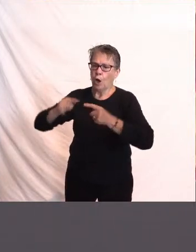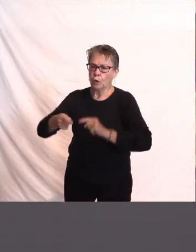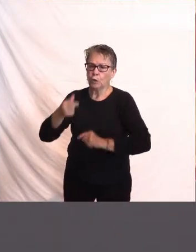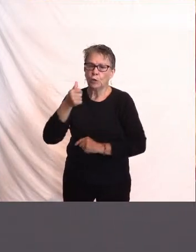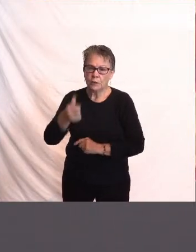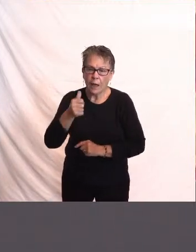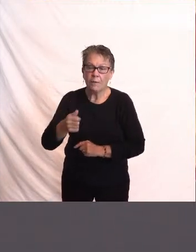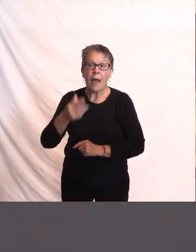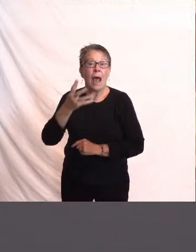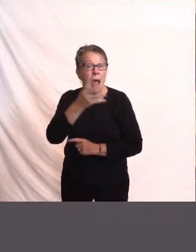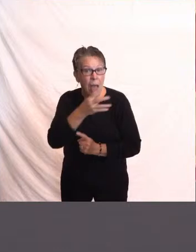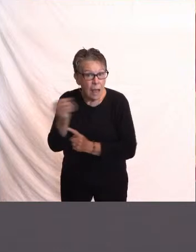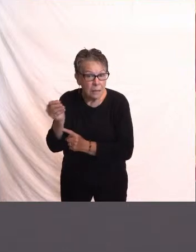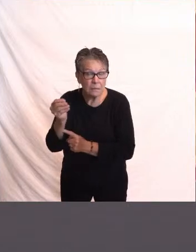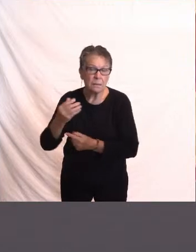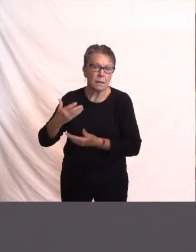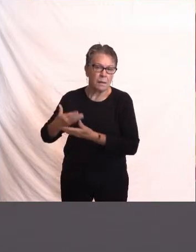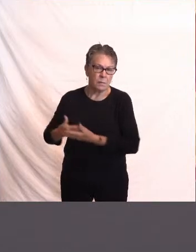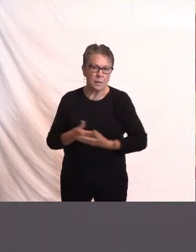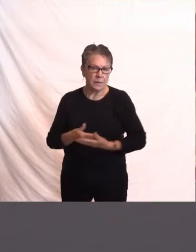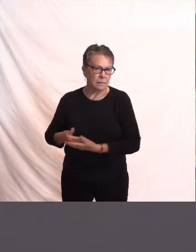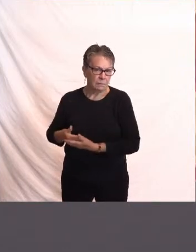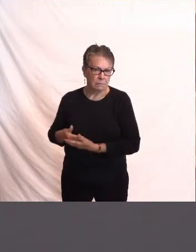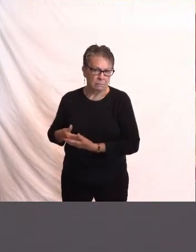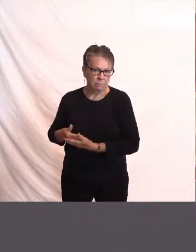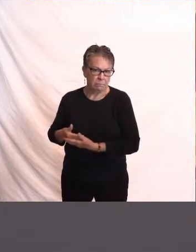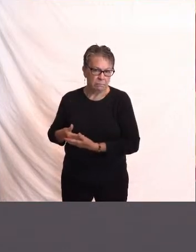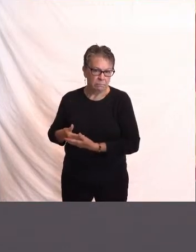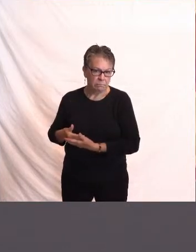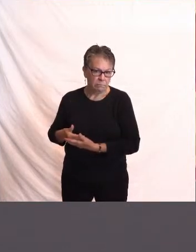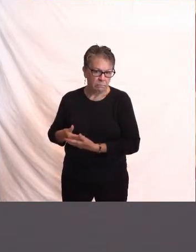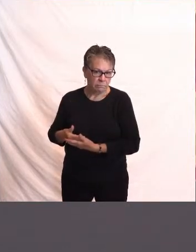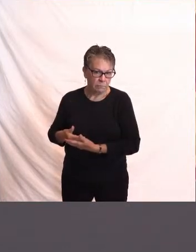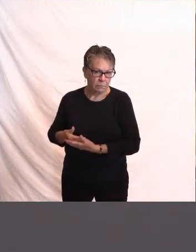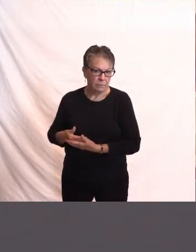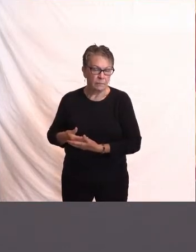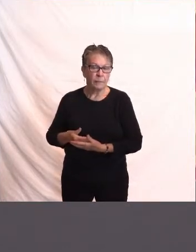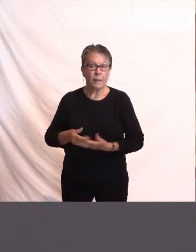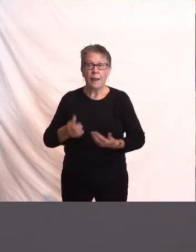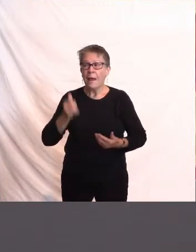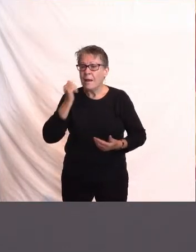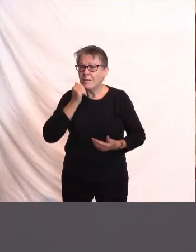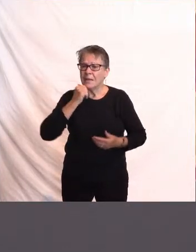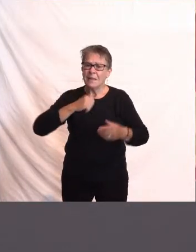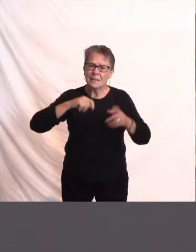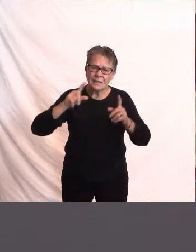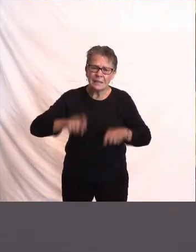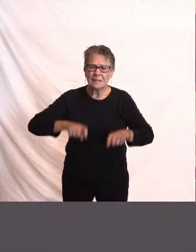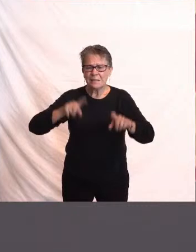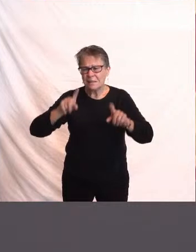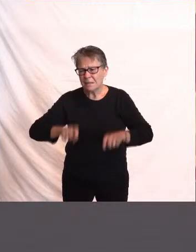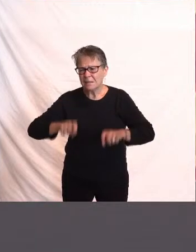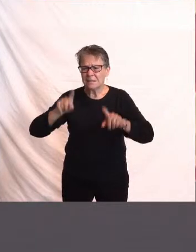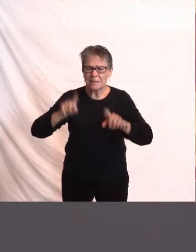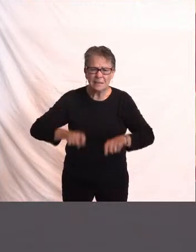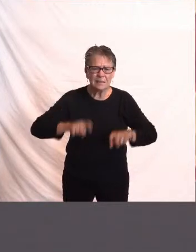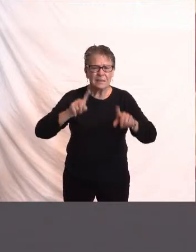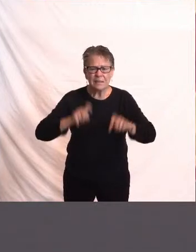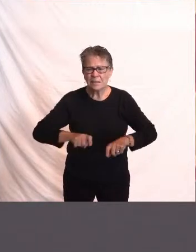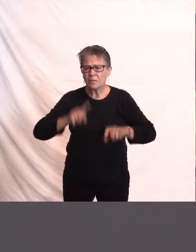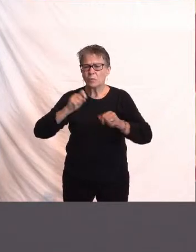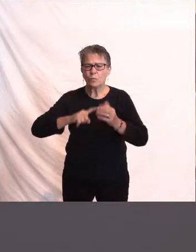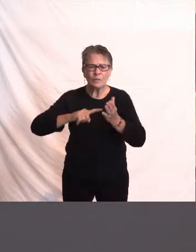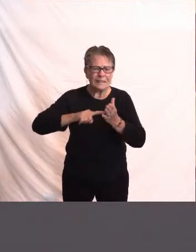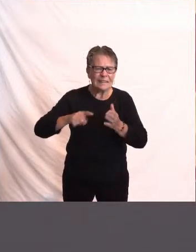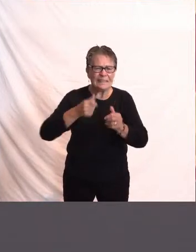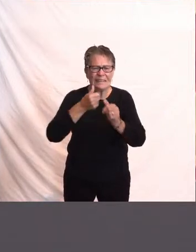41,000, 42,000 tests a day. We've done an inventory of the availability of tests in every county. Our